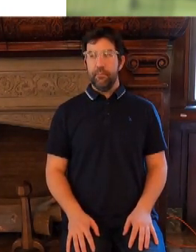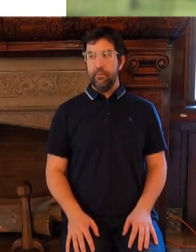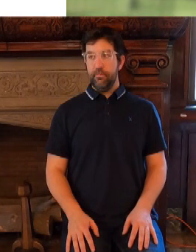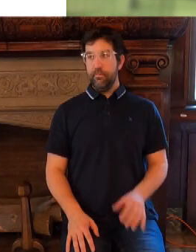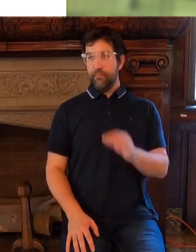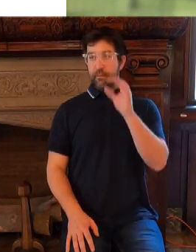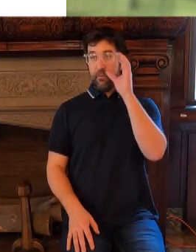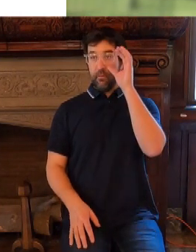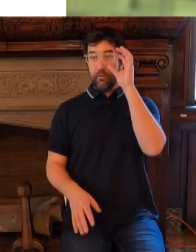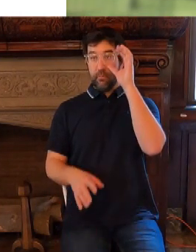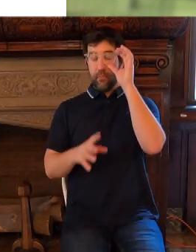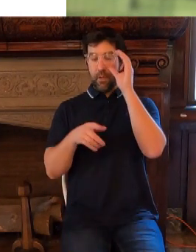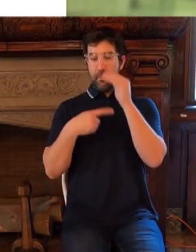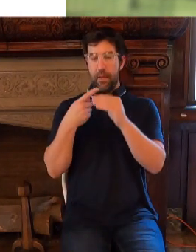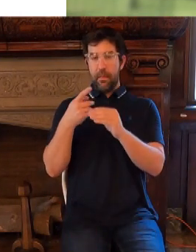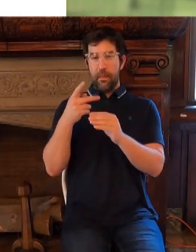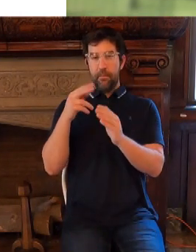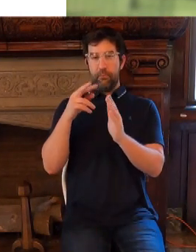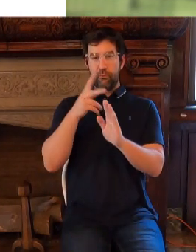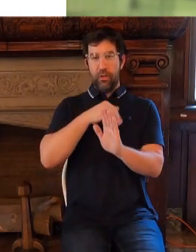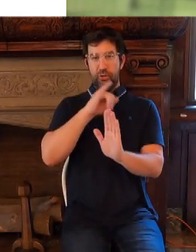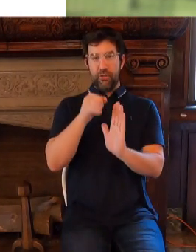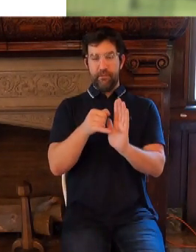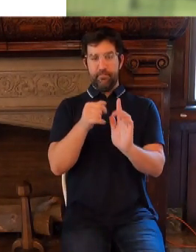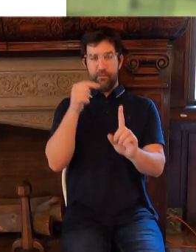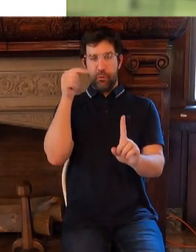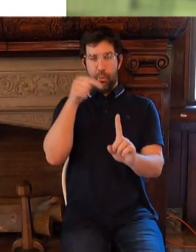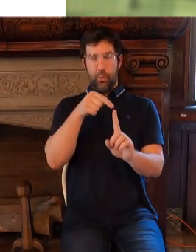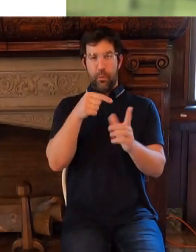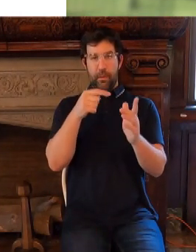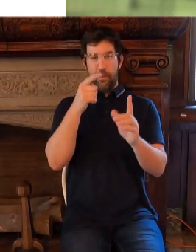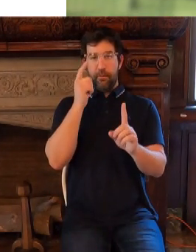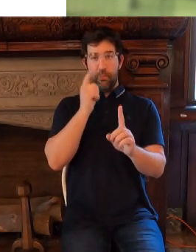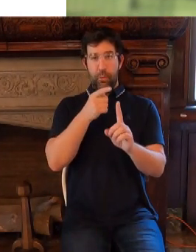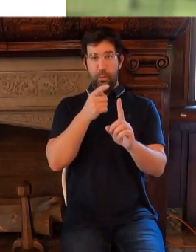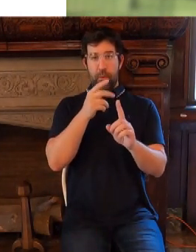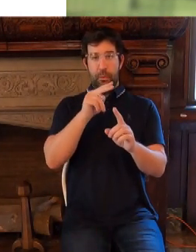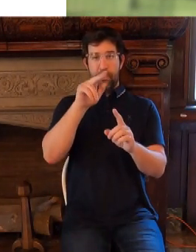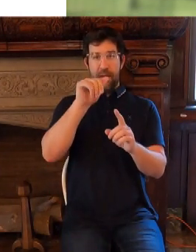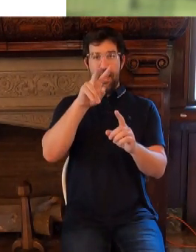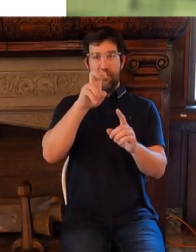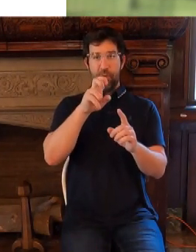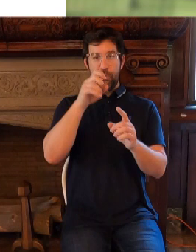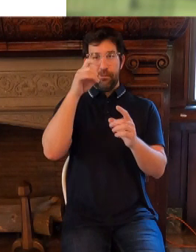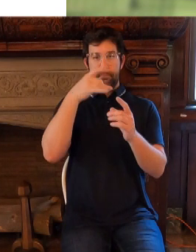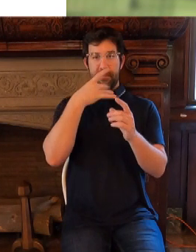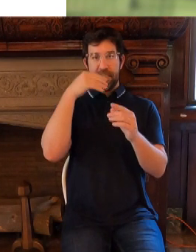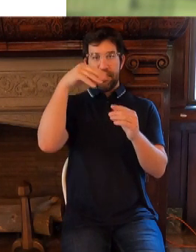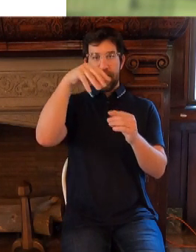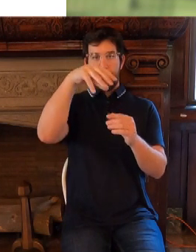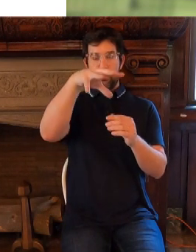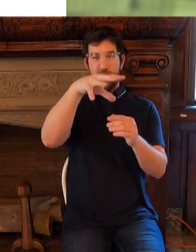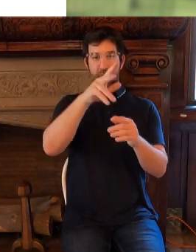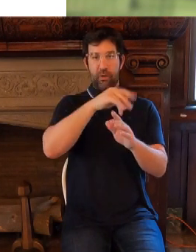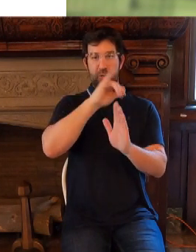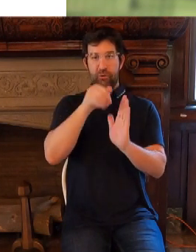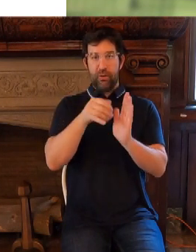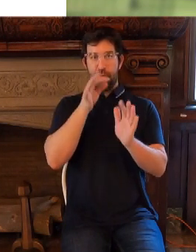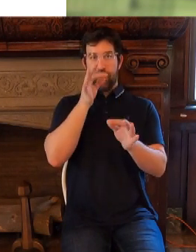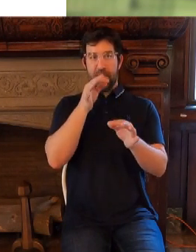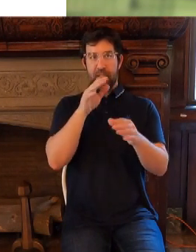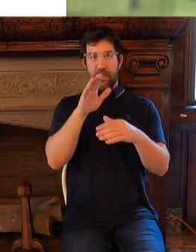So let's talk about the project purpose. The purpose of the North Avenue Signals project is to update outdated traffic